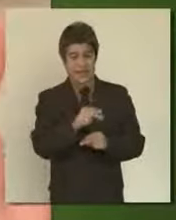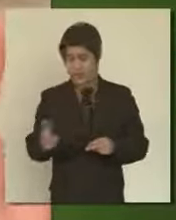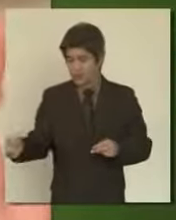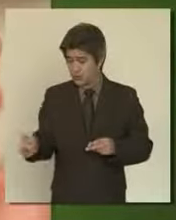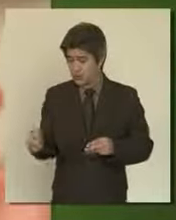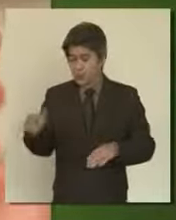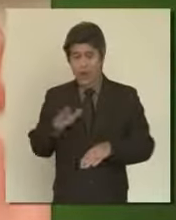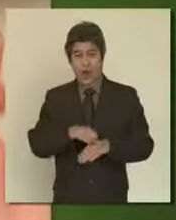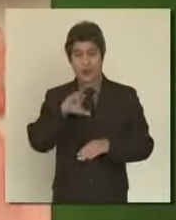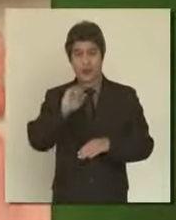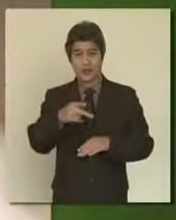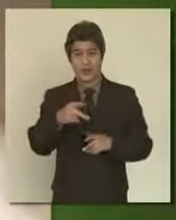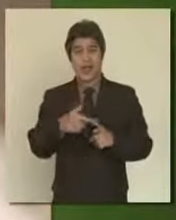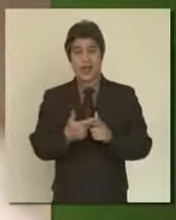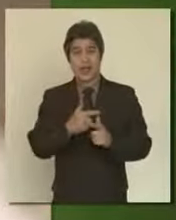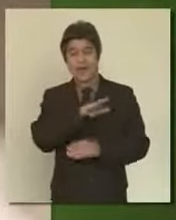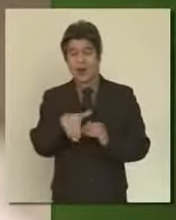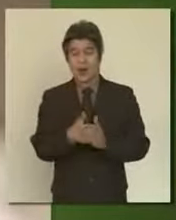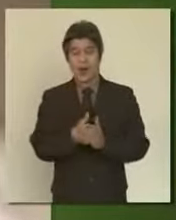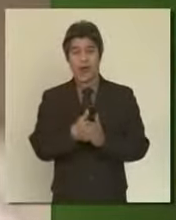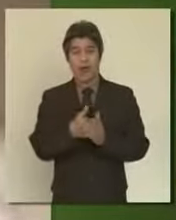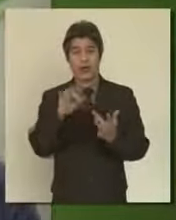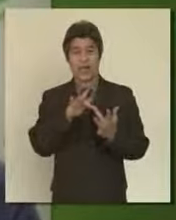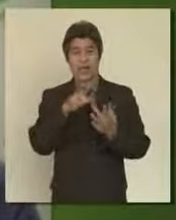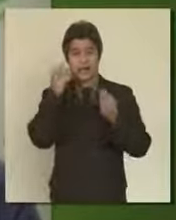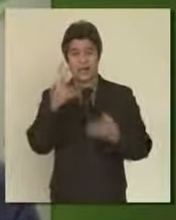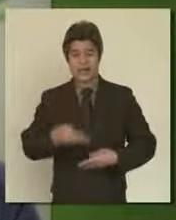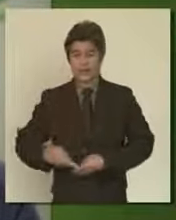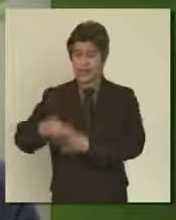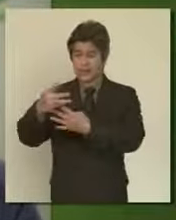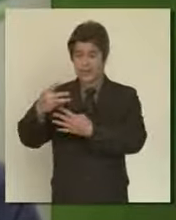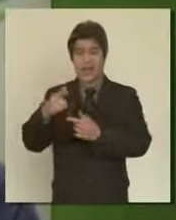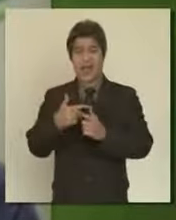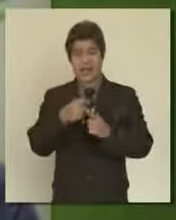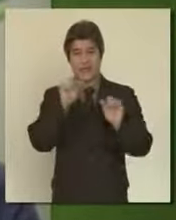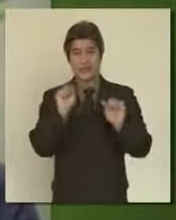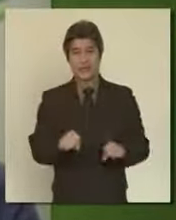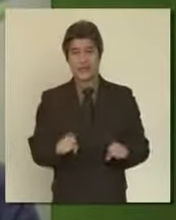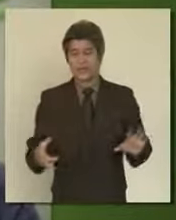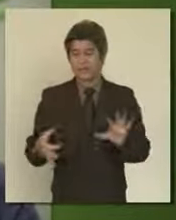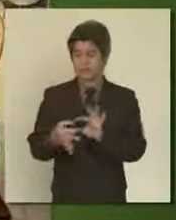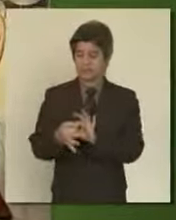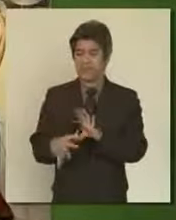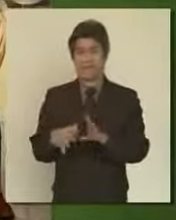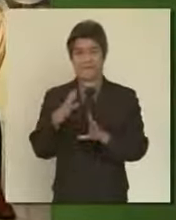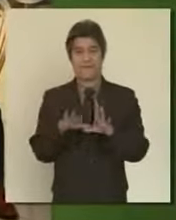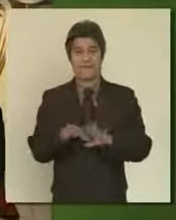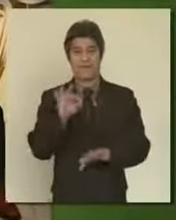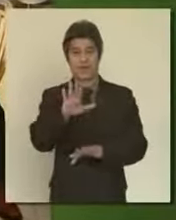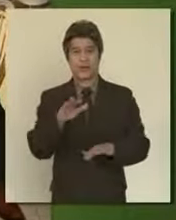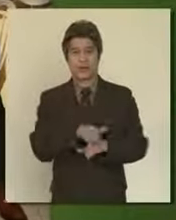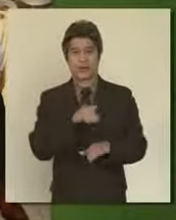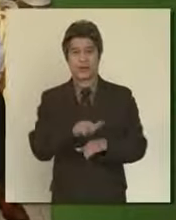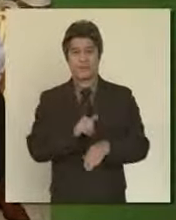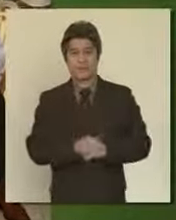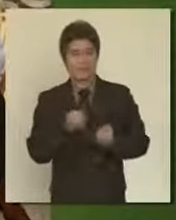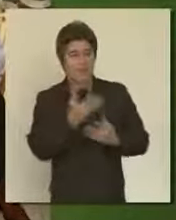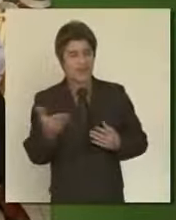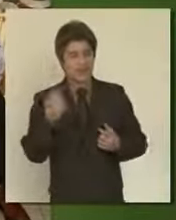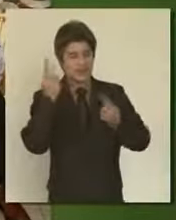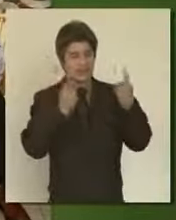microchip and all of your contact information will pop up, making it much more likely for you to reunite with your pet. There are many things to consider